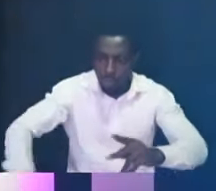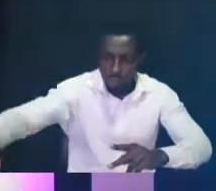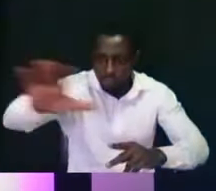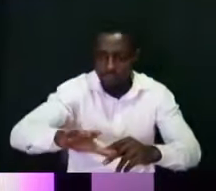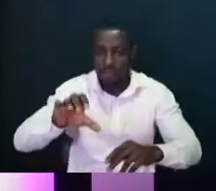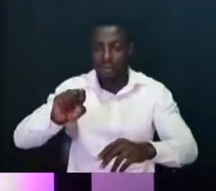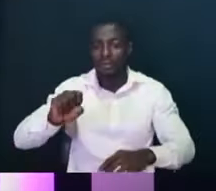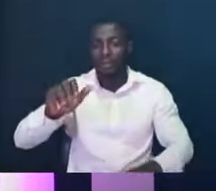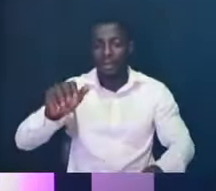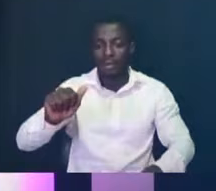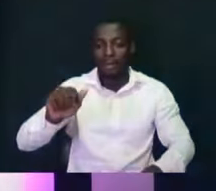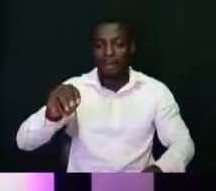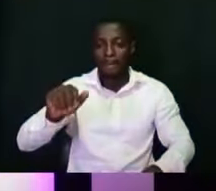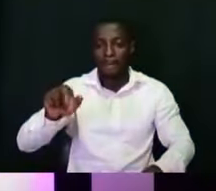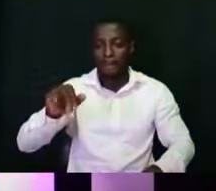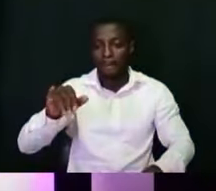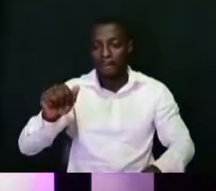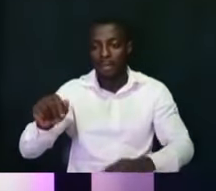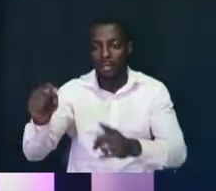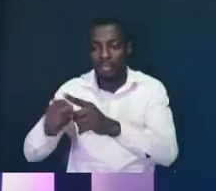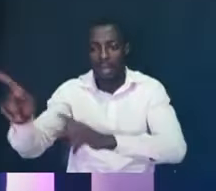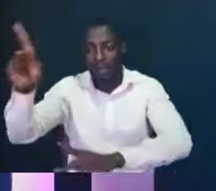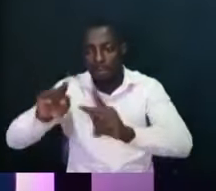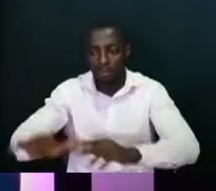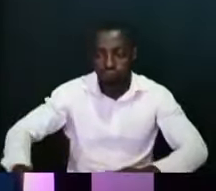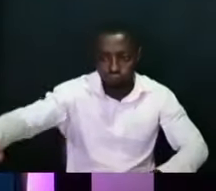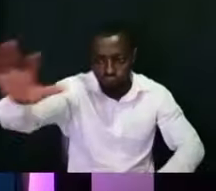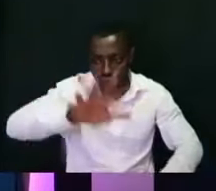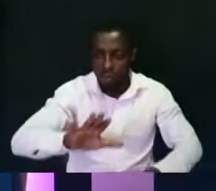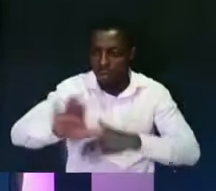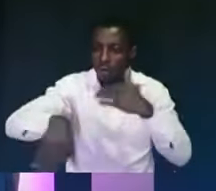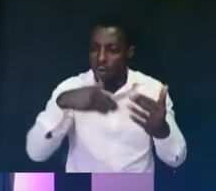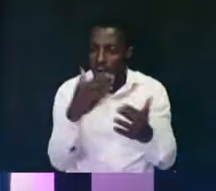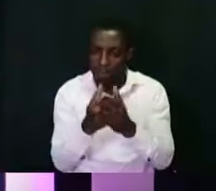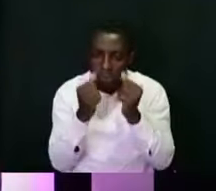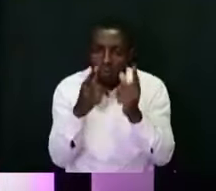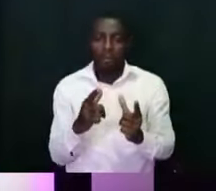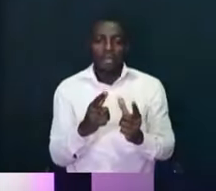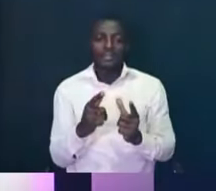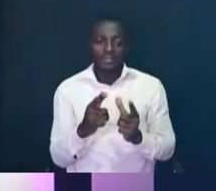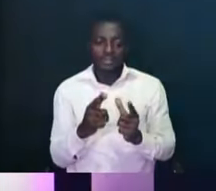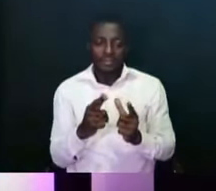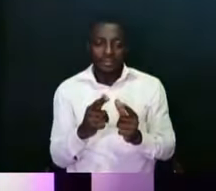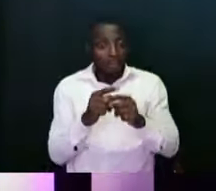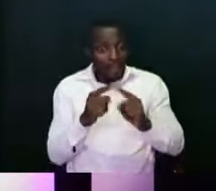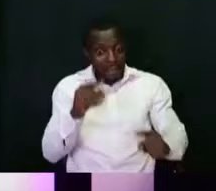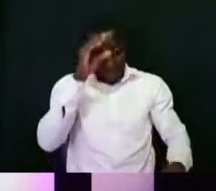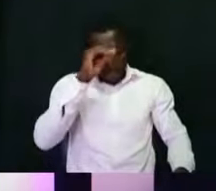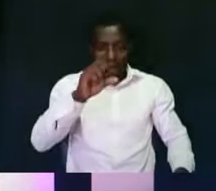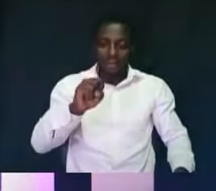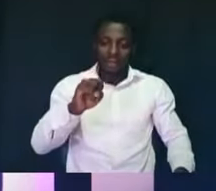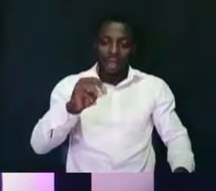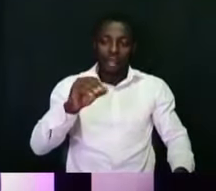He boasted that he was someone great. Na